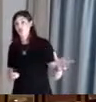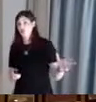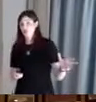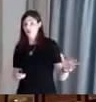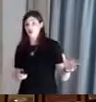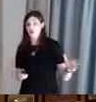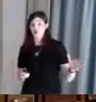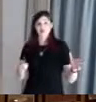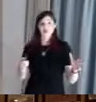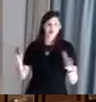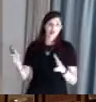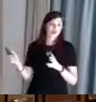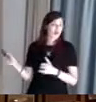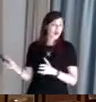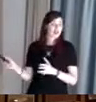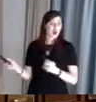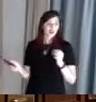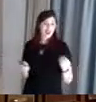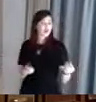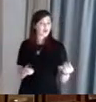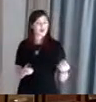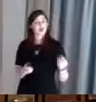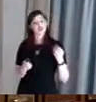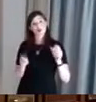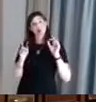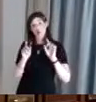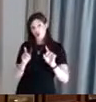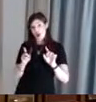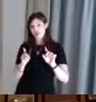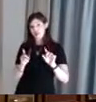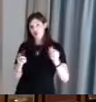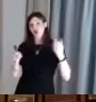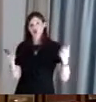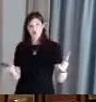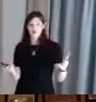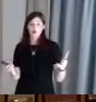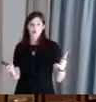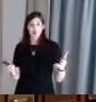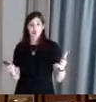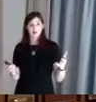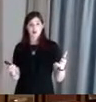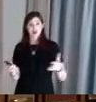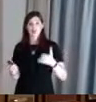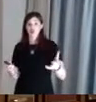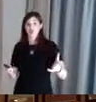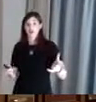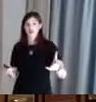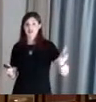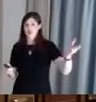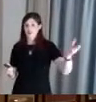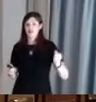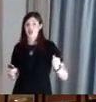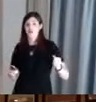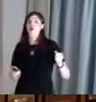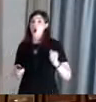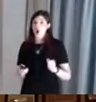take your credit card numbers or steal your precious files. All they have to do is disrupt your access to your important documents. And in certain cases, like,